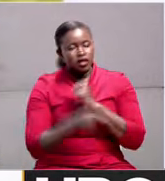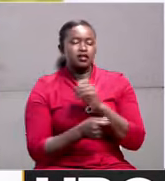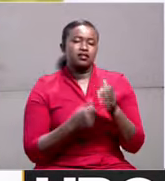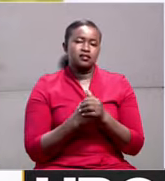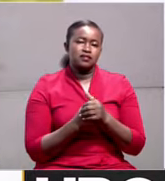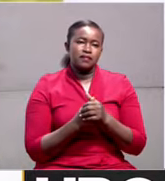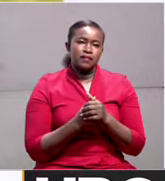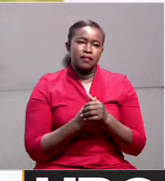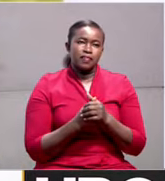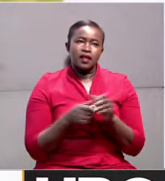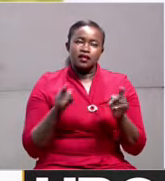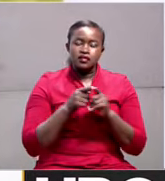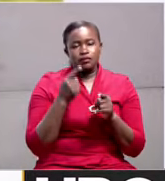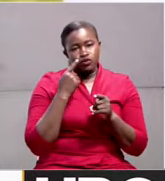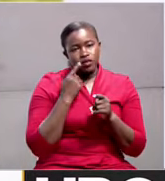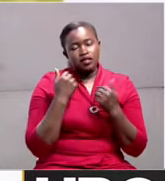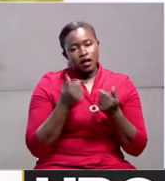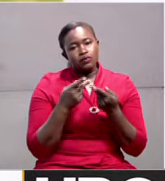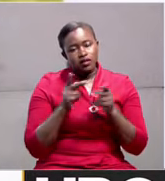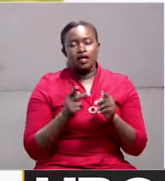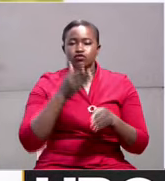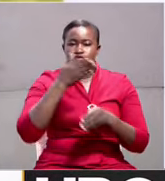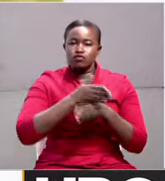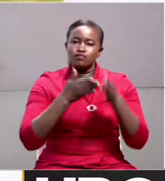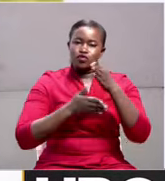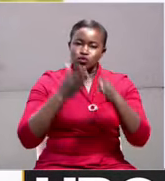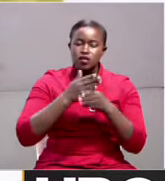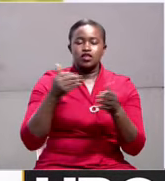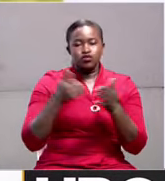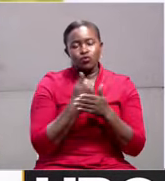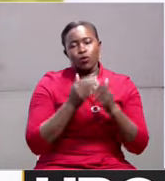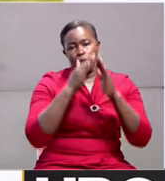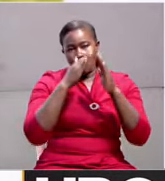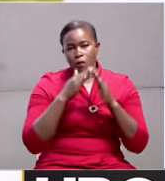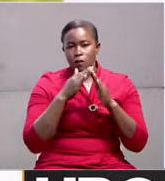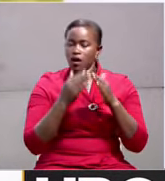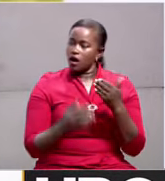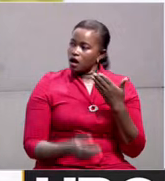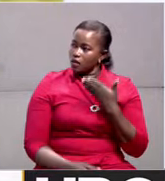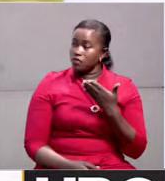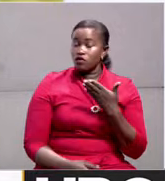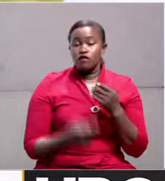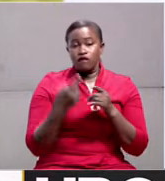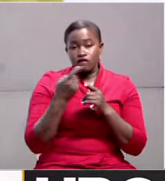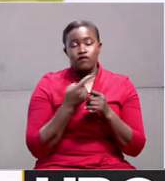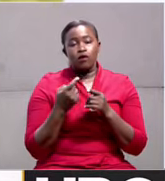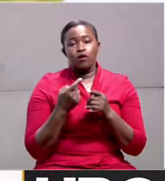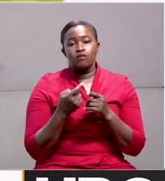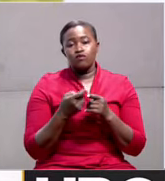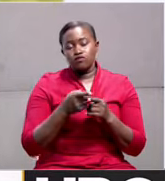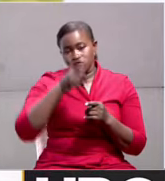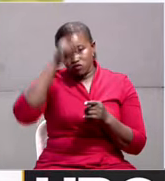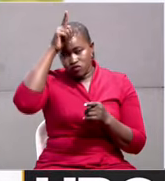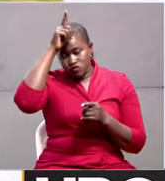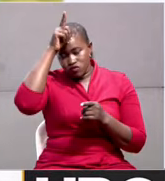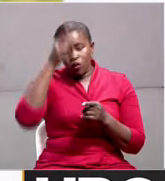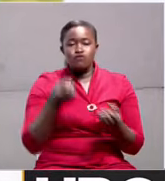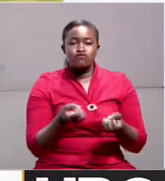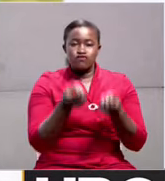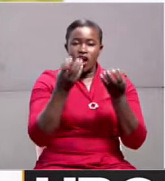have seen how they are building new houses out of the grass sacks they were in. Now